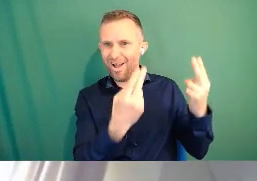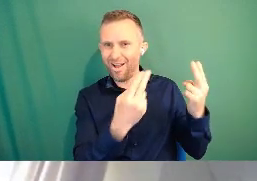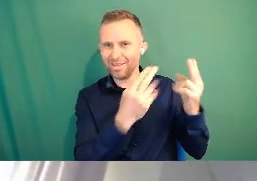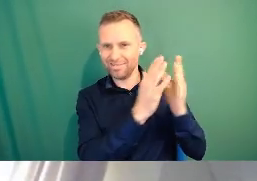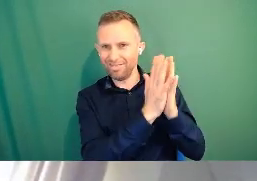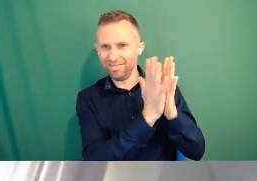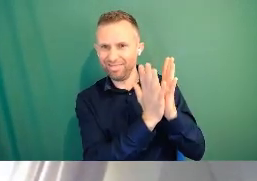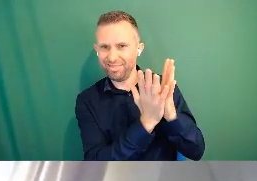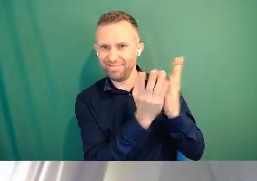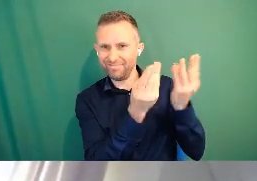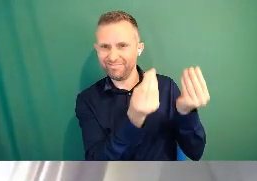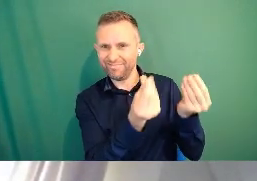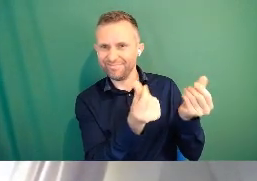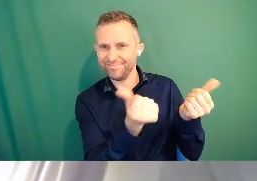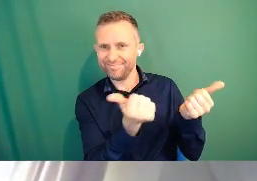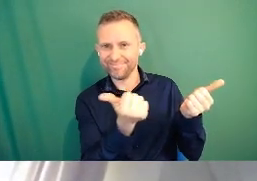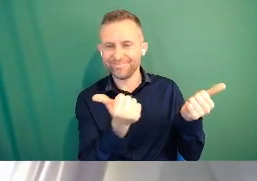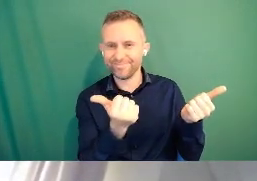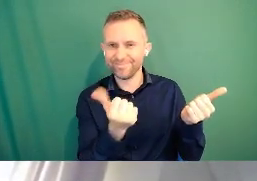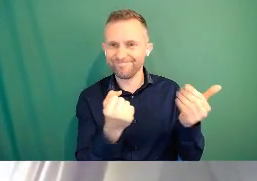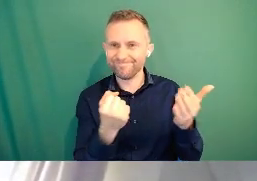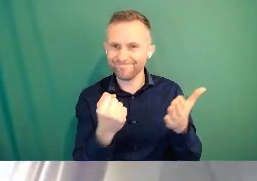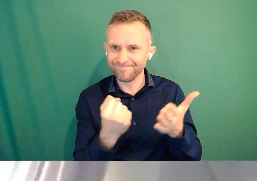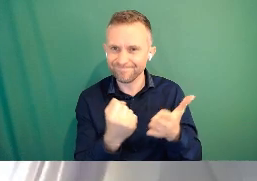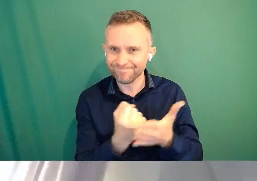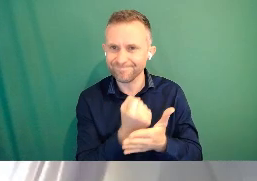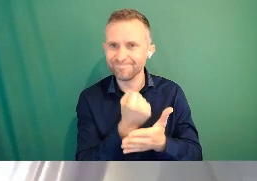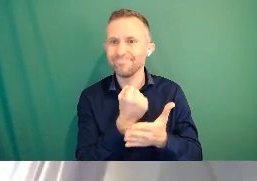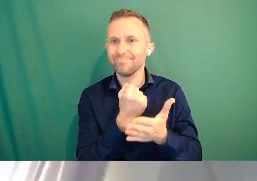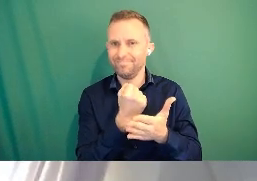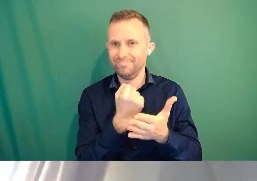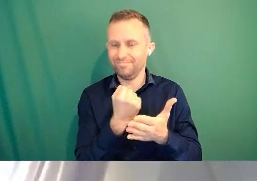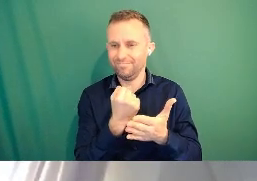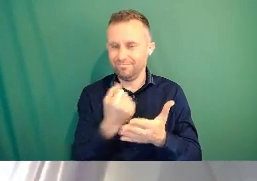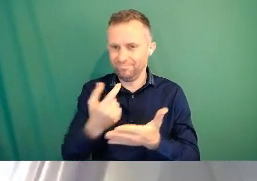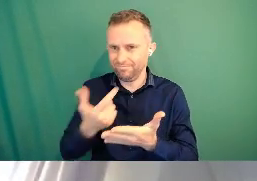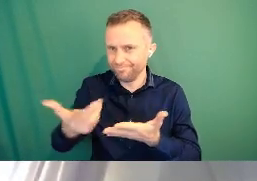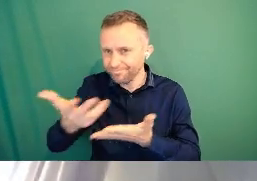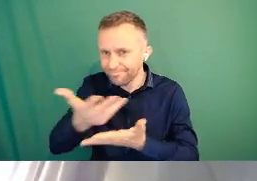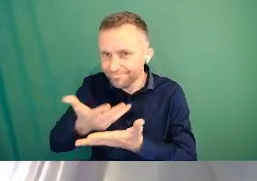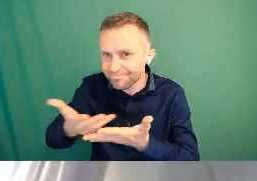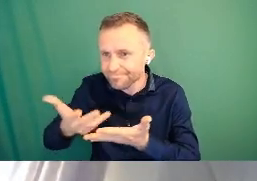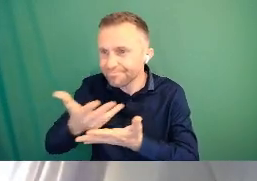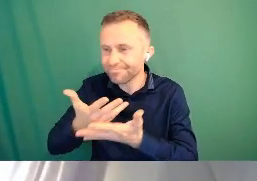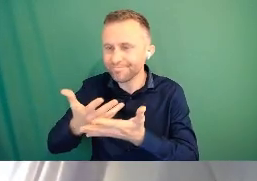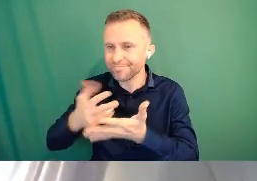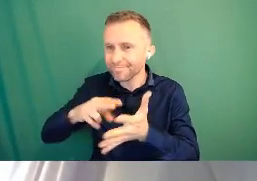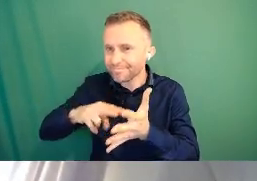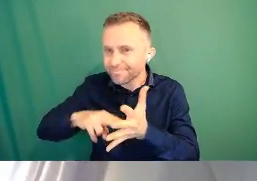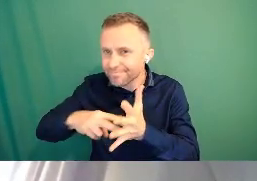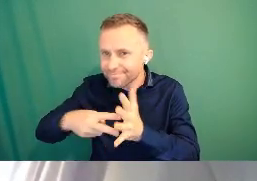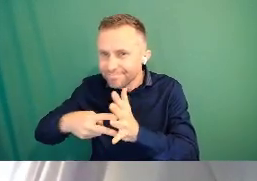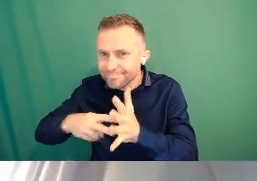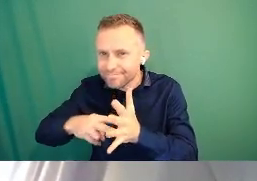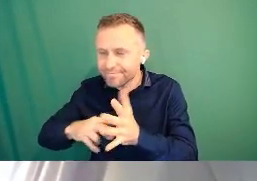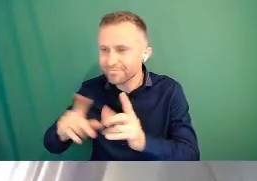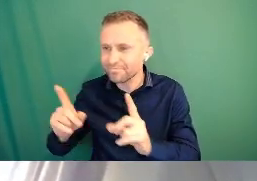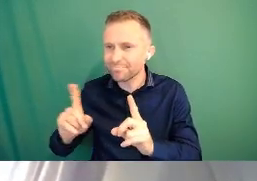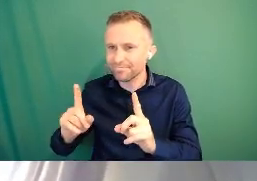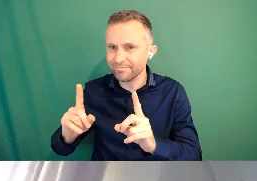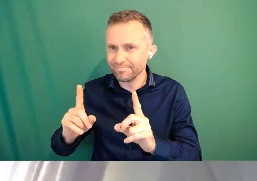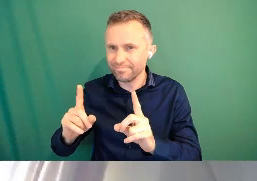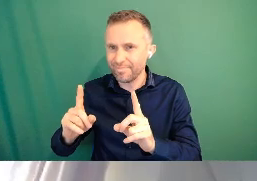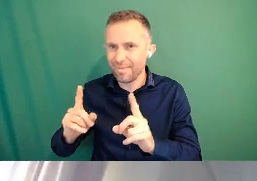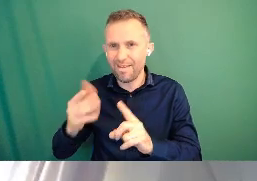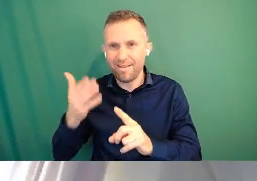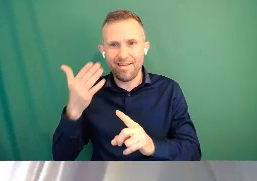crumbling away, and obviously this is very, very much not ideal. So it was reviewed what might be happening,